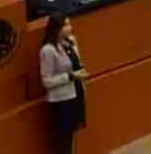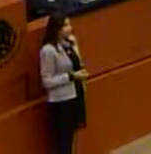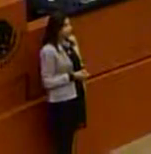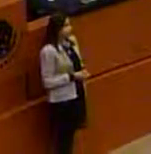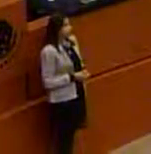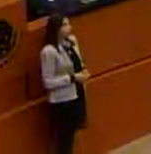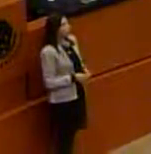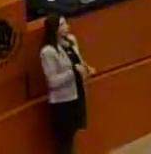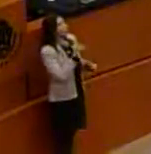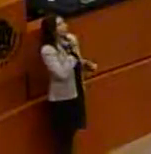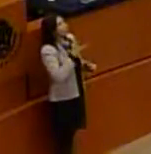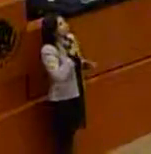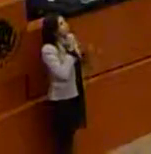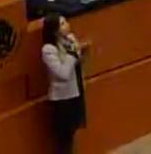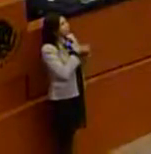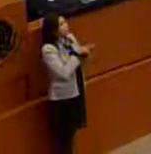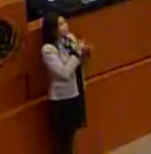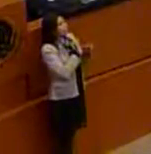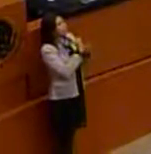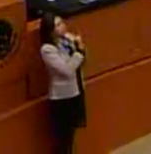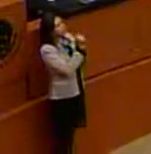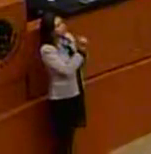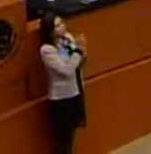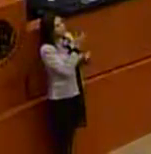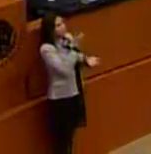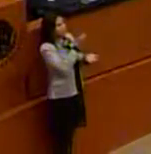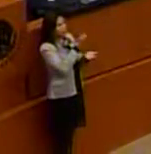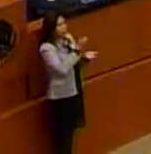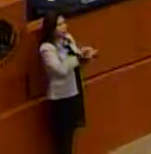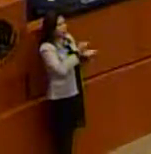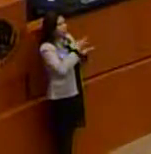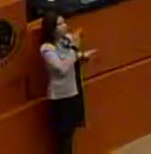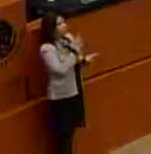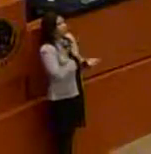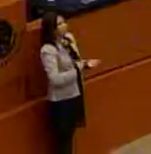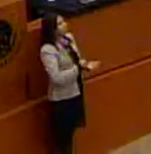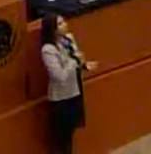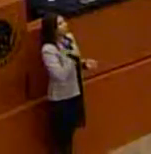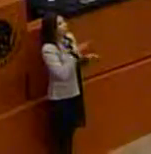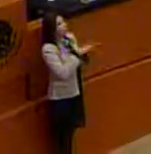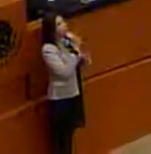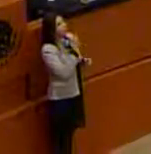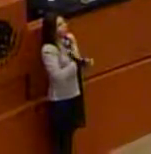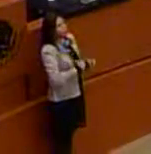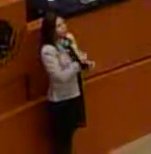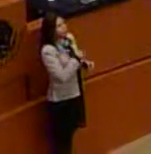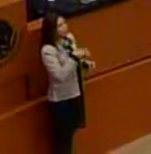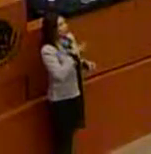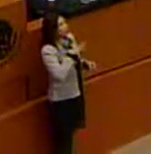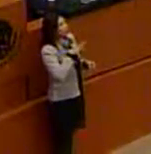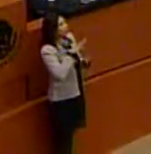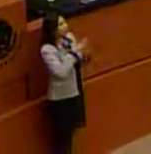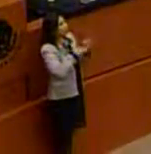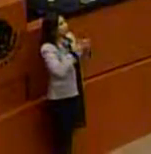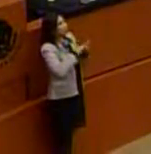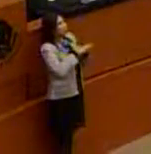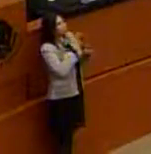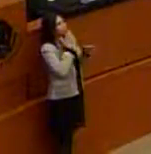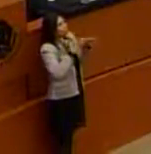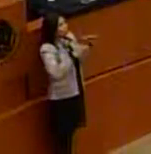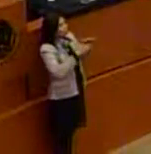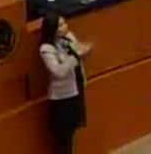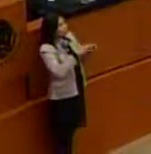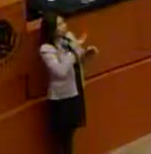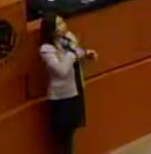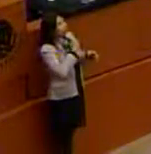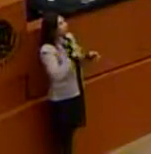It's perhaps an accident, or it's perhaps because of the conservatism of the Swiss. If we tried to make a campaign for the basic